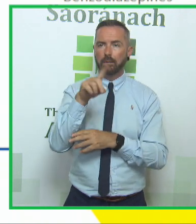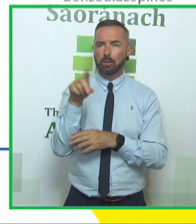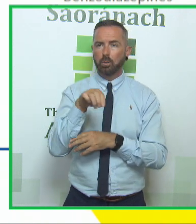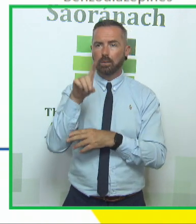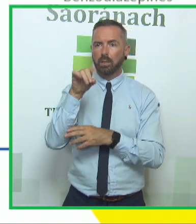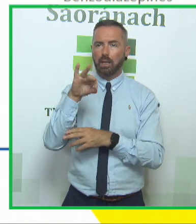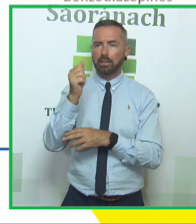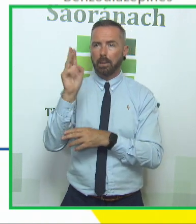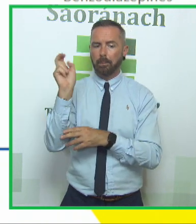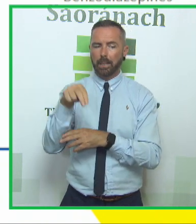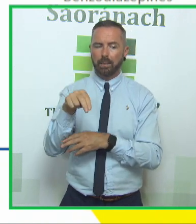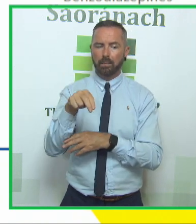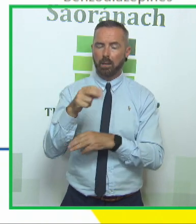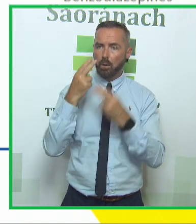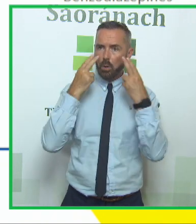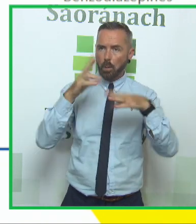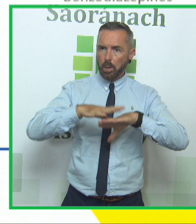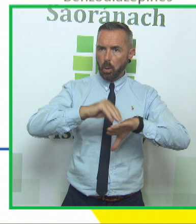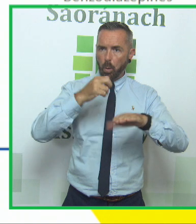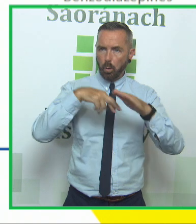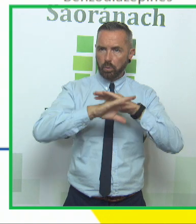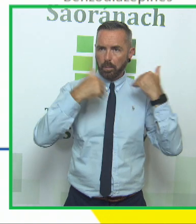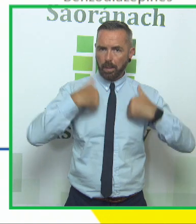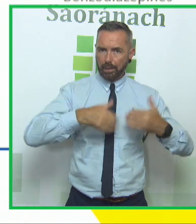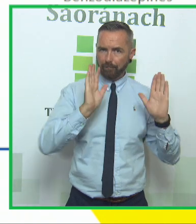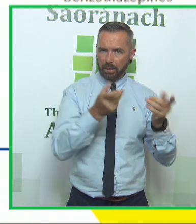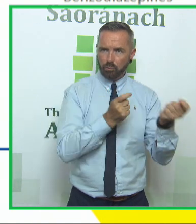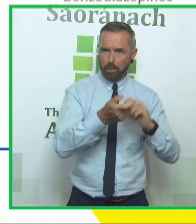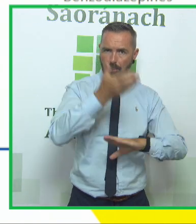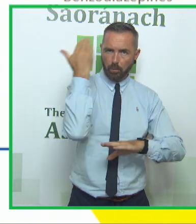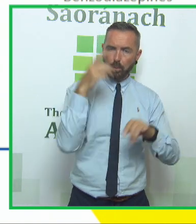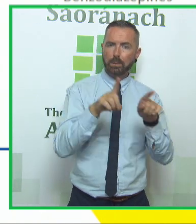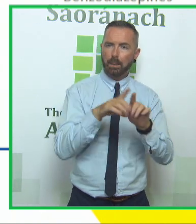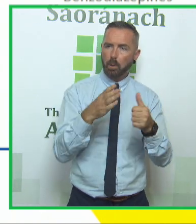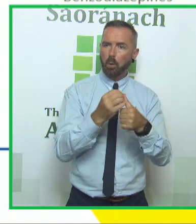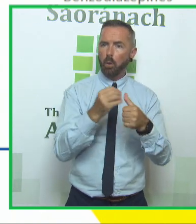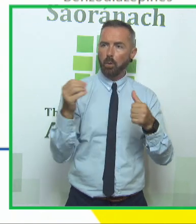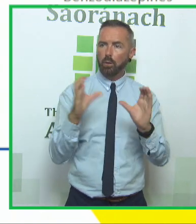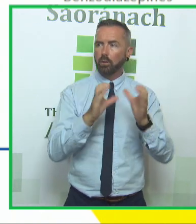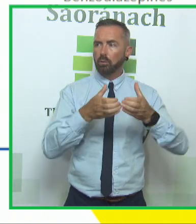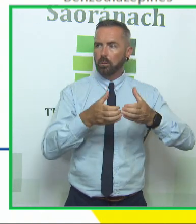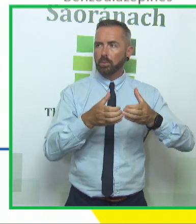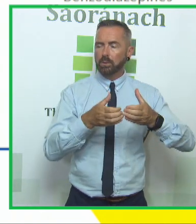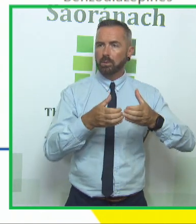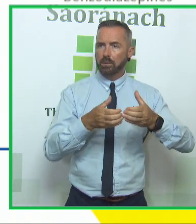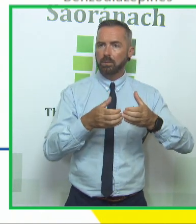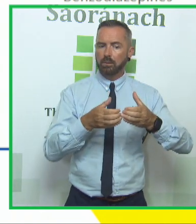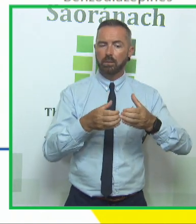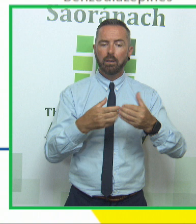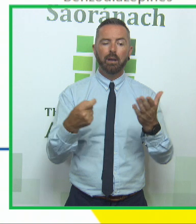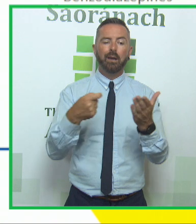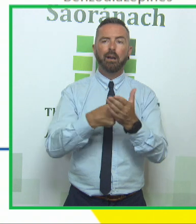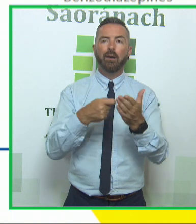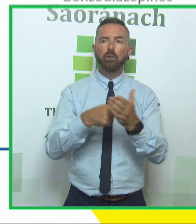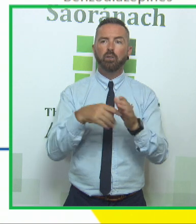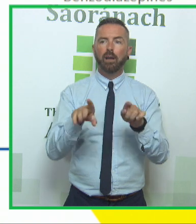The profile is typically older males that have been in treatment before. Similar to the other groups, we see polydrug use is common, and in addition to